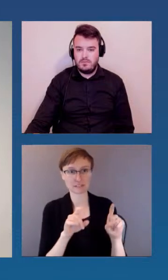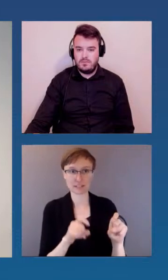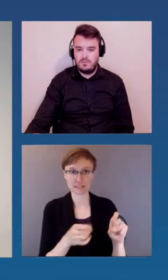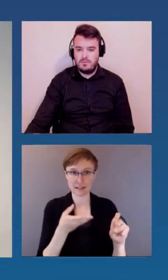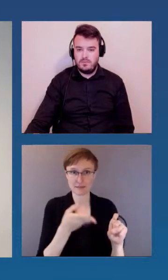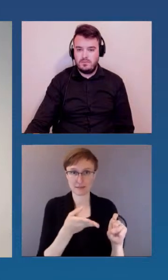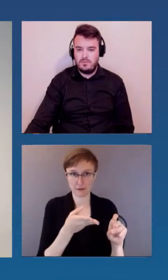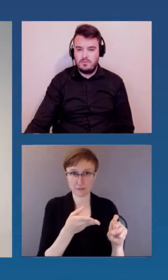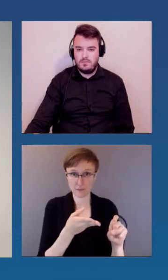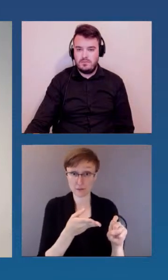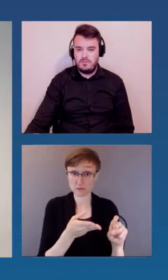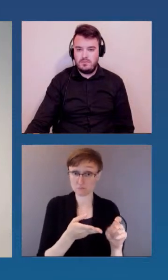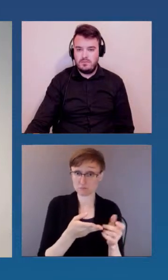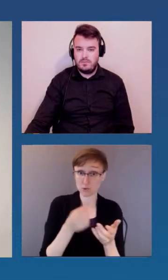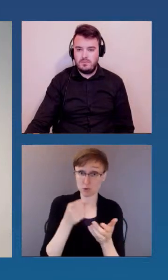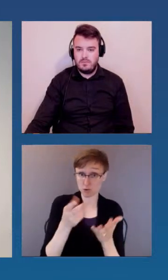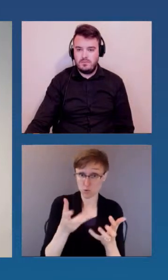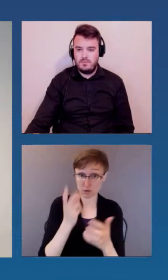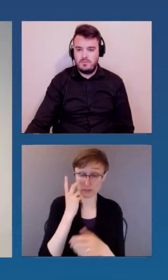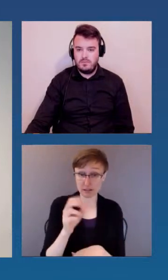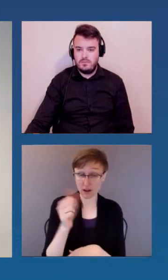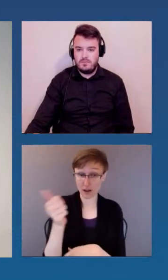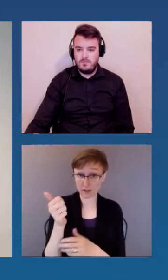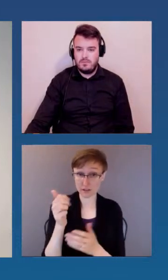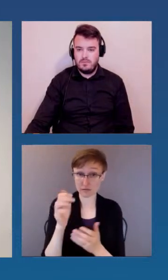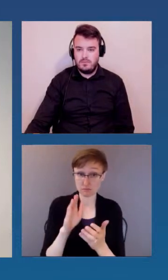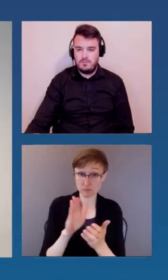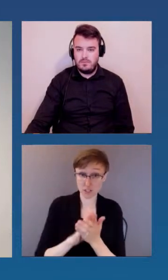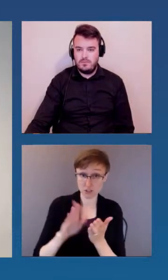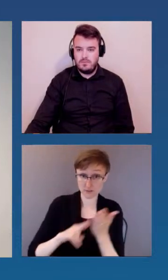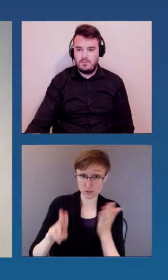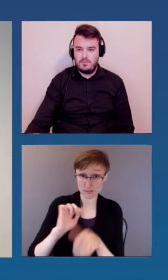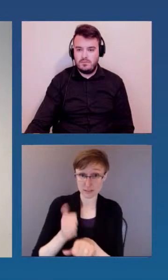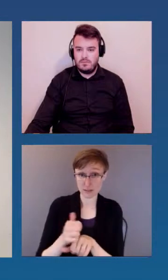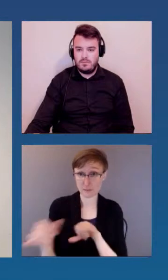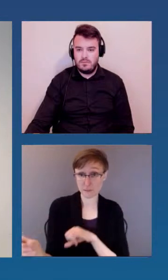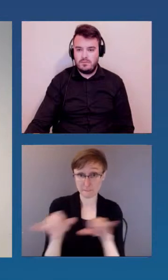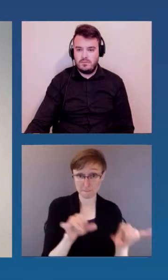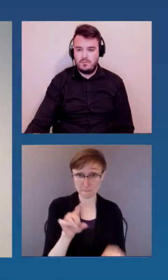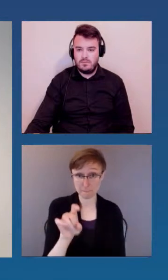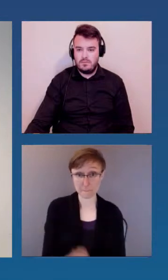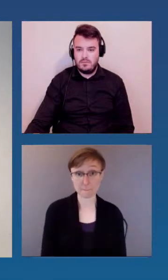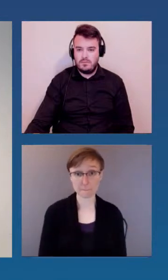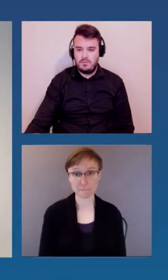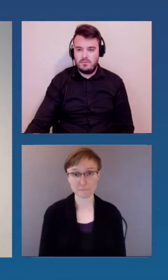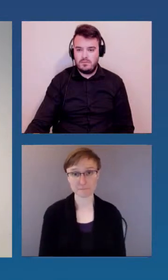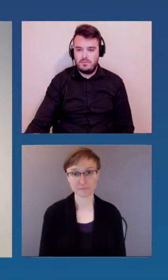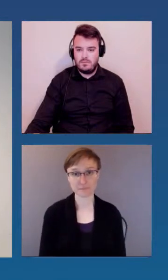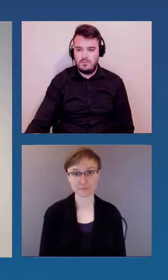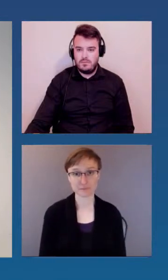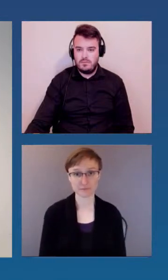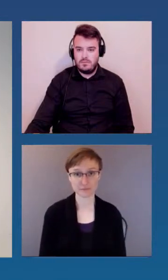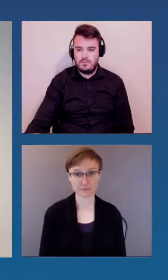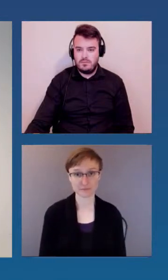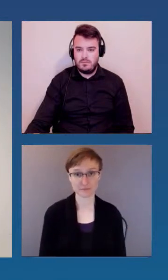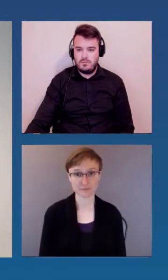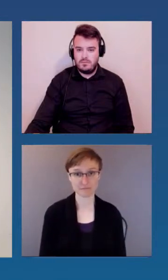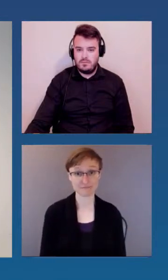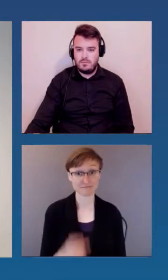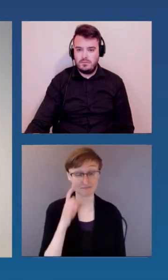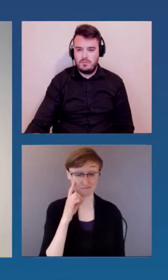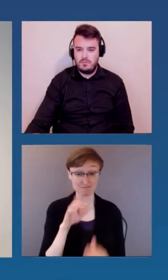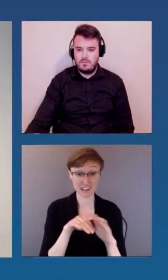between the superintendent, the principal, our school nurse, facilities people who can do cleaning. It's actually similar to